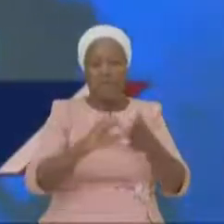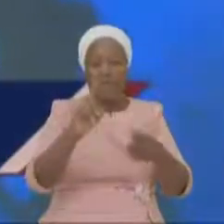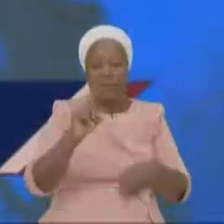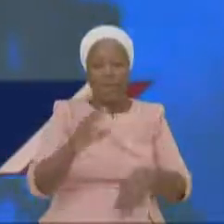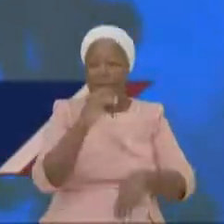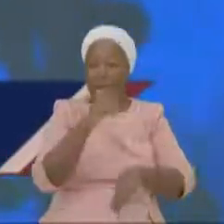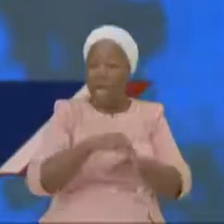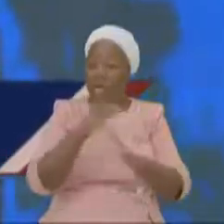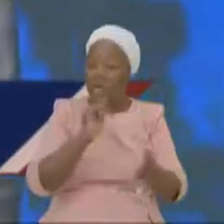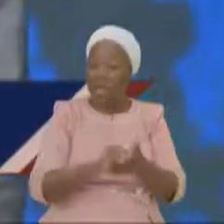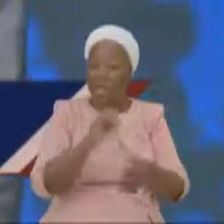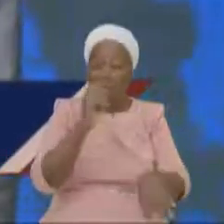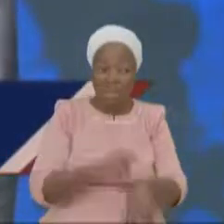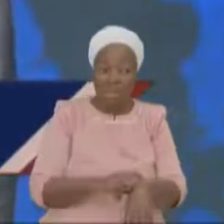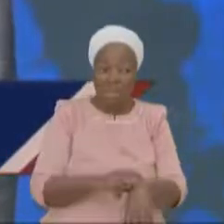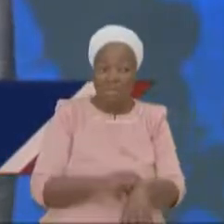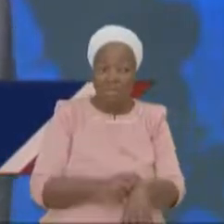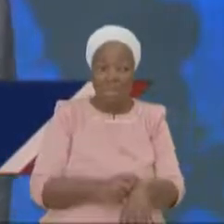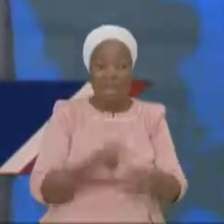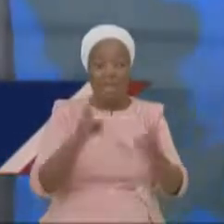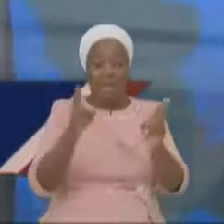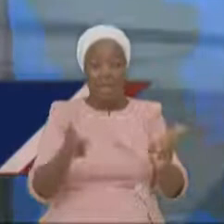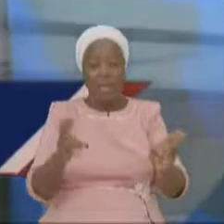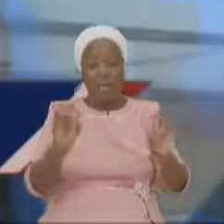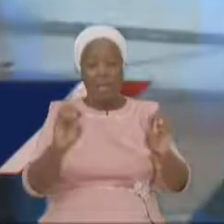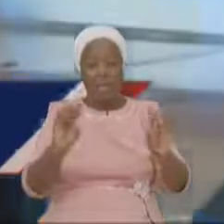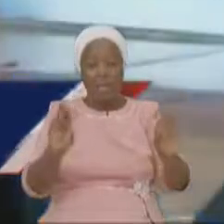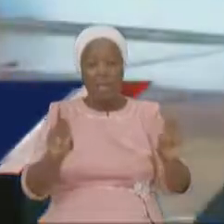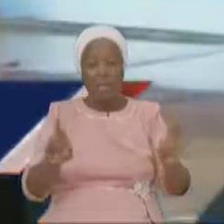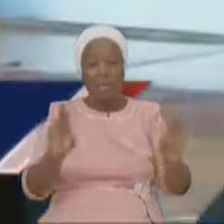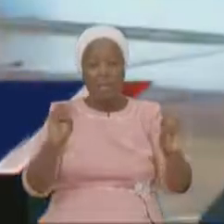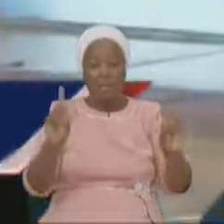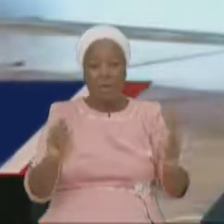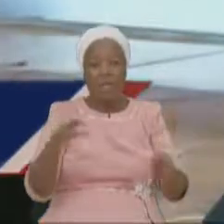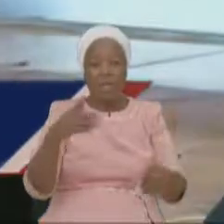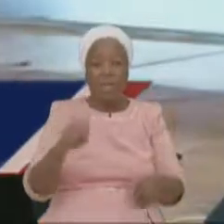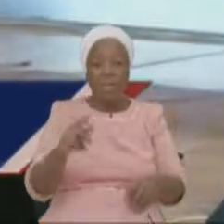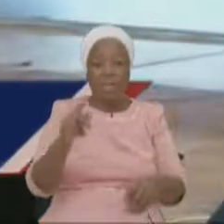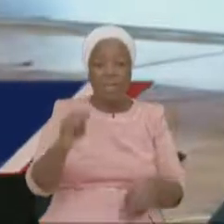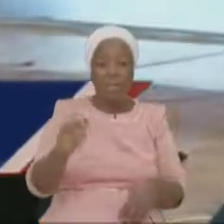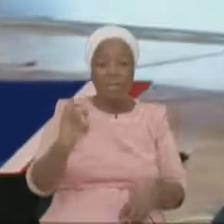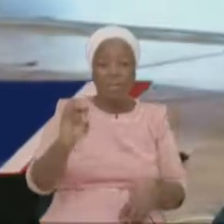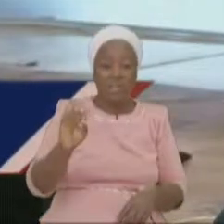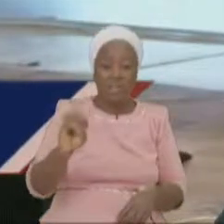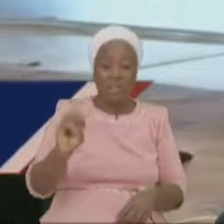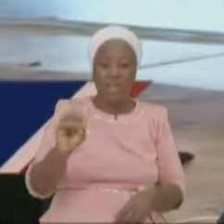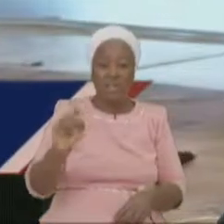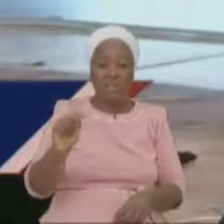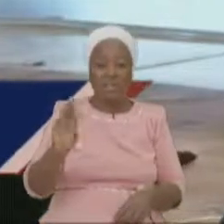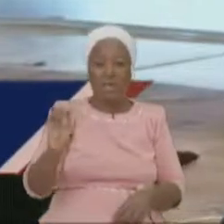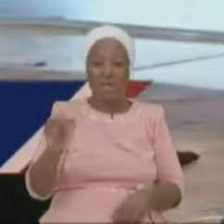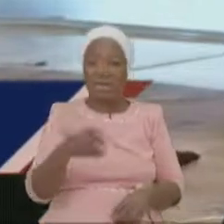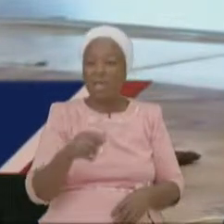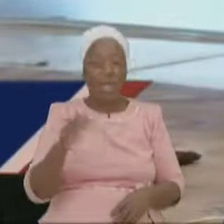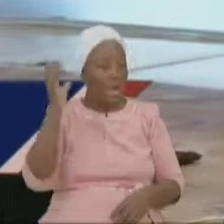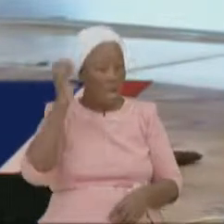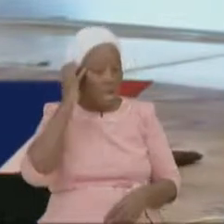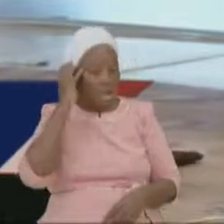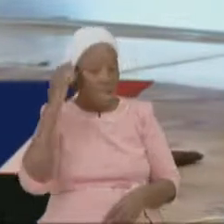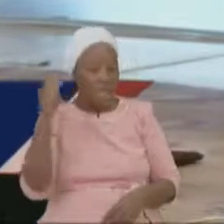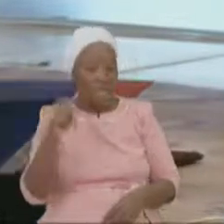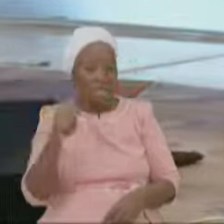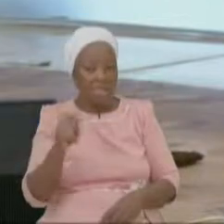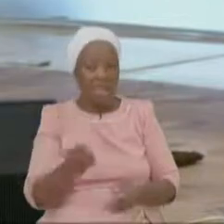that time, Herod the Tetrarch heard the fame of